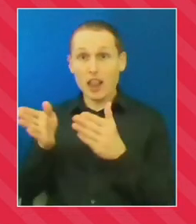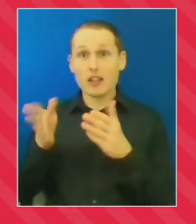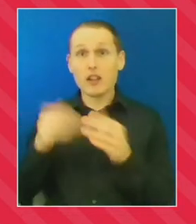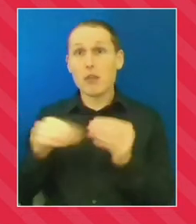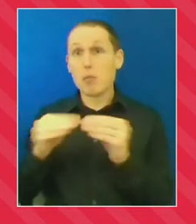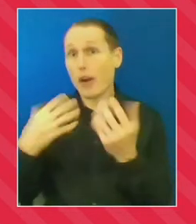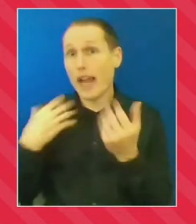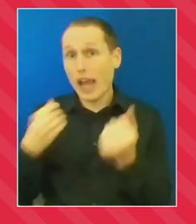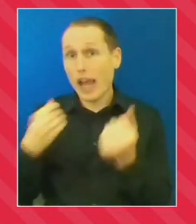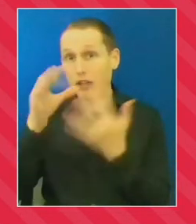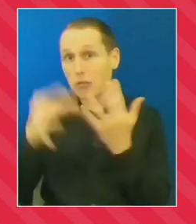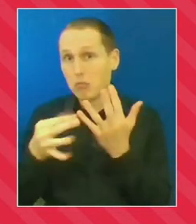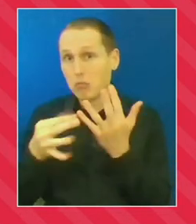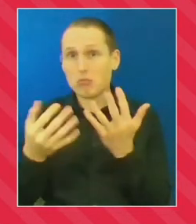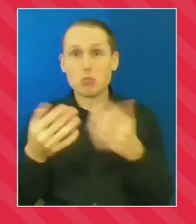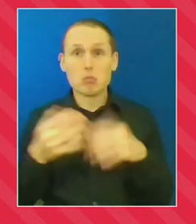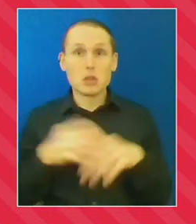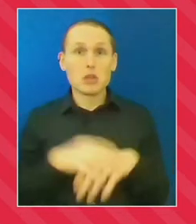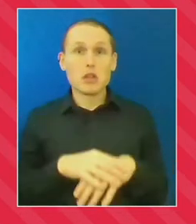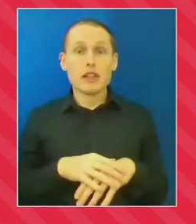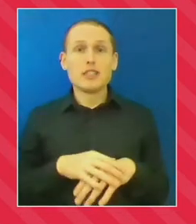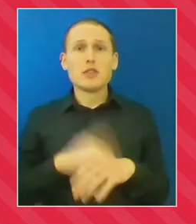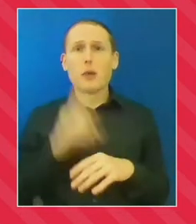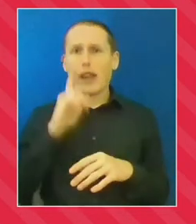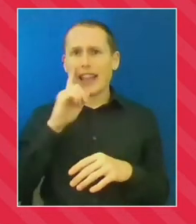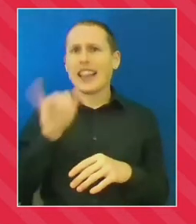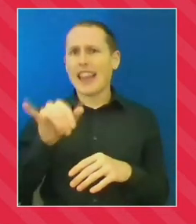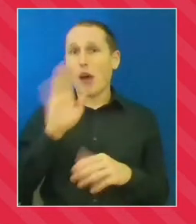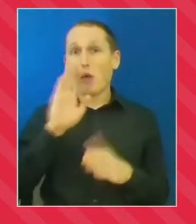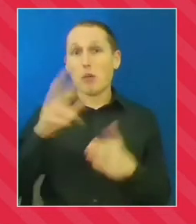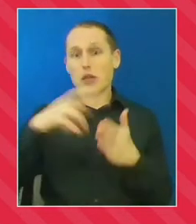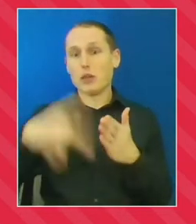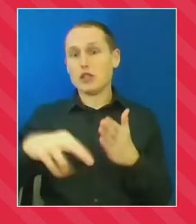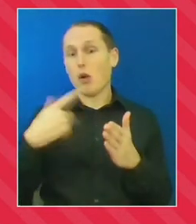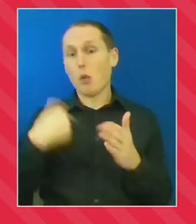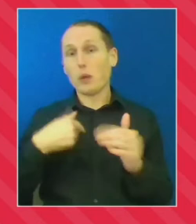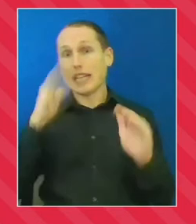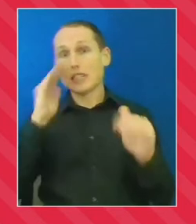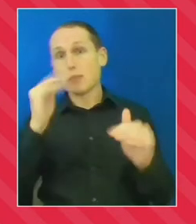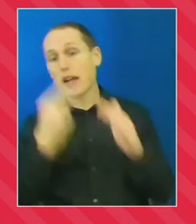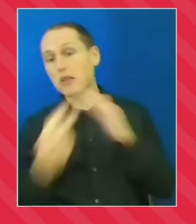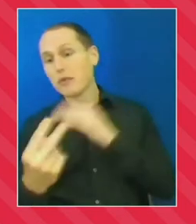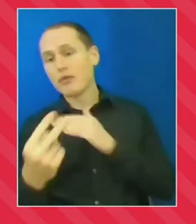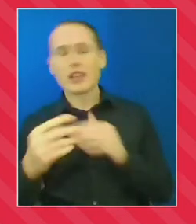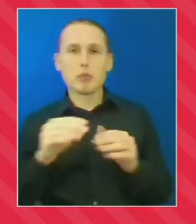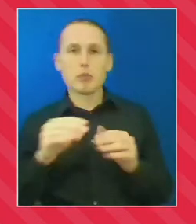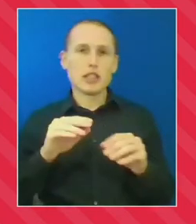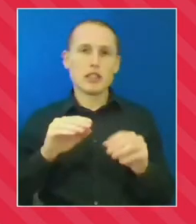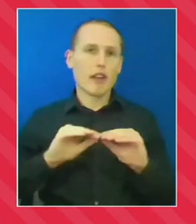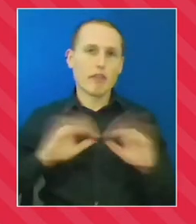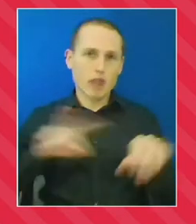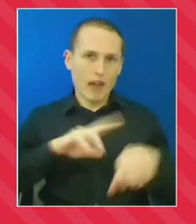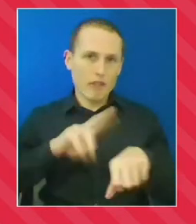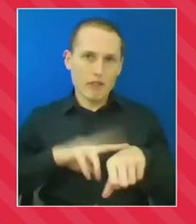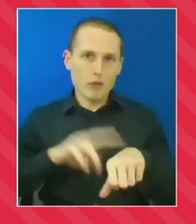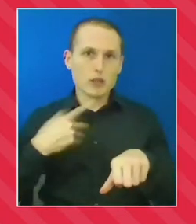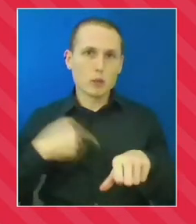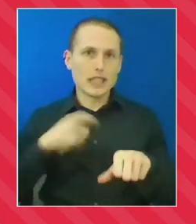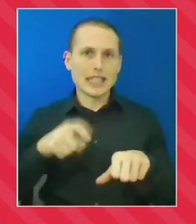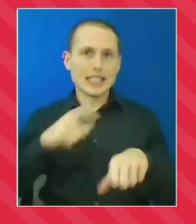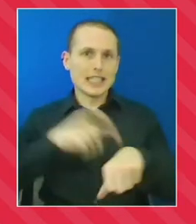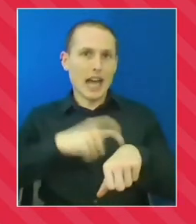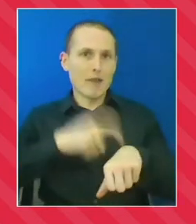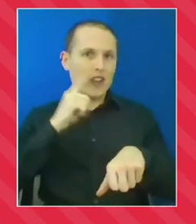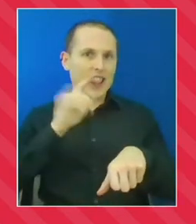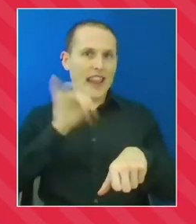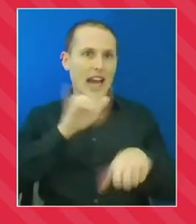options. So I think that'll be the outcome, and certainly we'll need some time to execute it. It comes down to execution for Gordon and I and